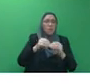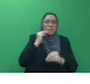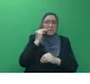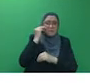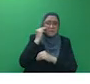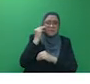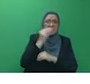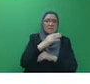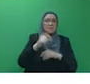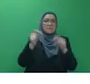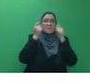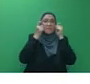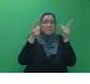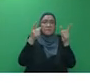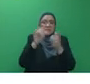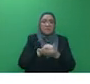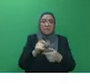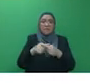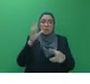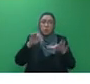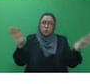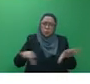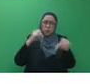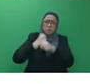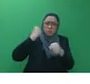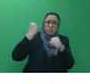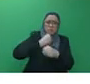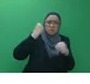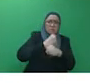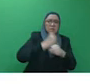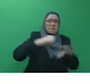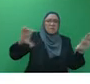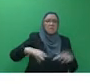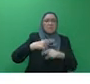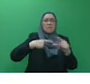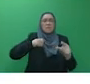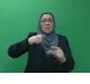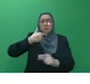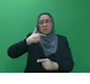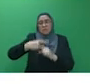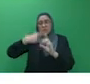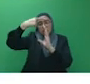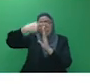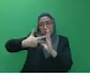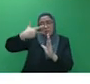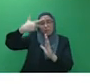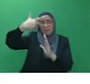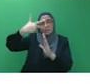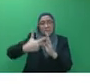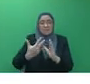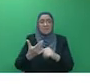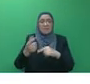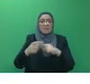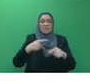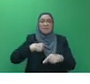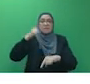resilient that way to realize that sometimes you know the just because you do something really hard and you try your best for three months doesn't mean you're going to get